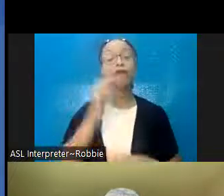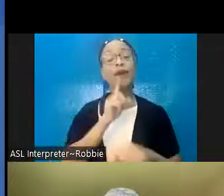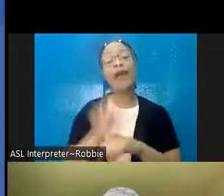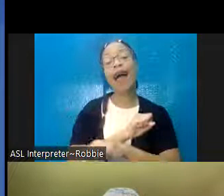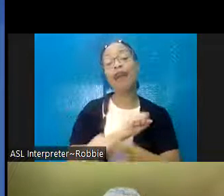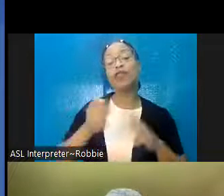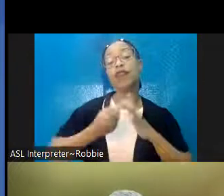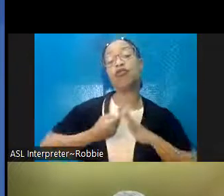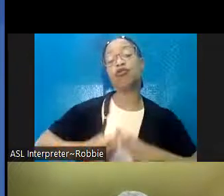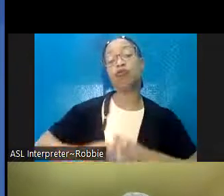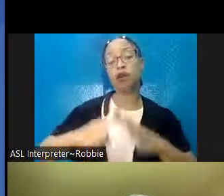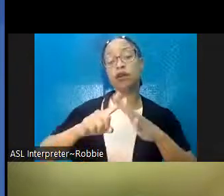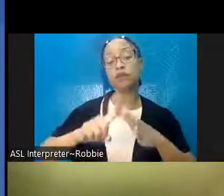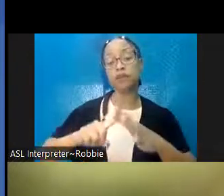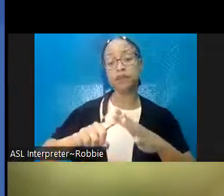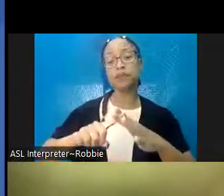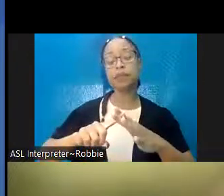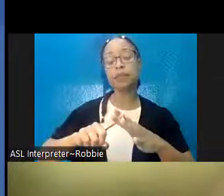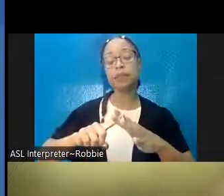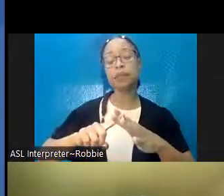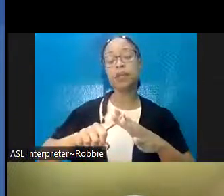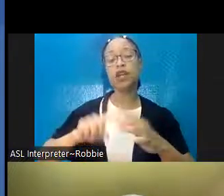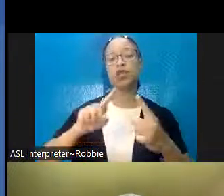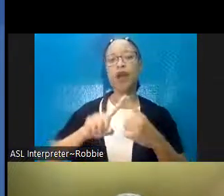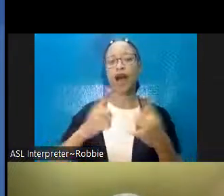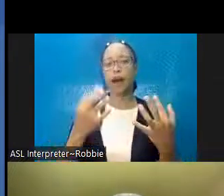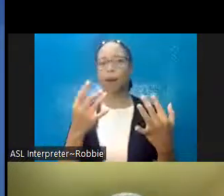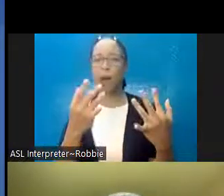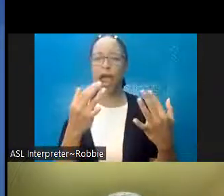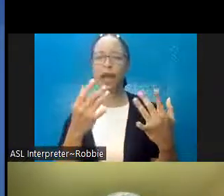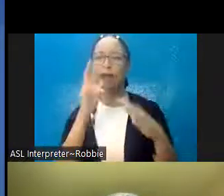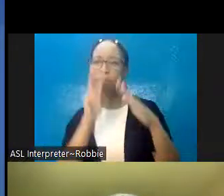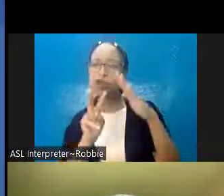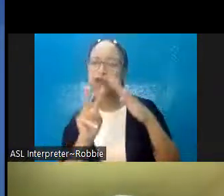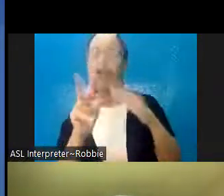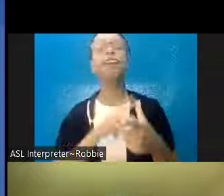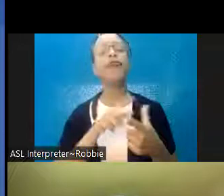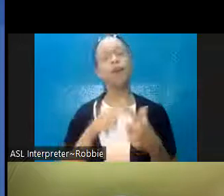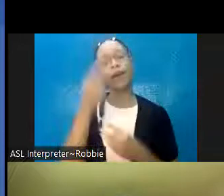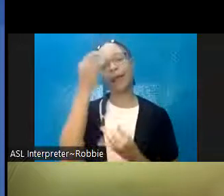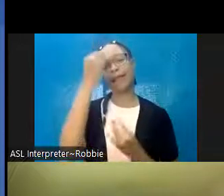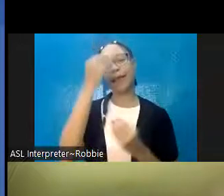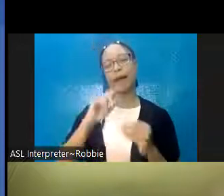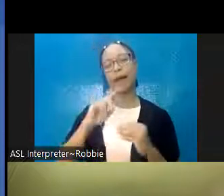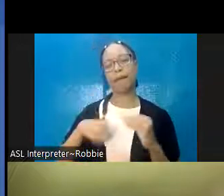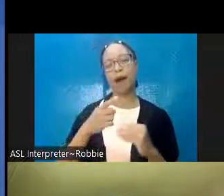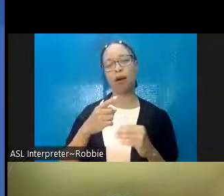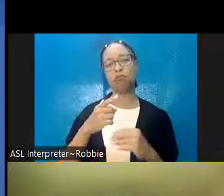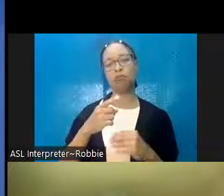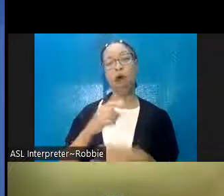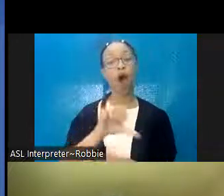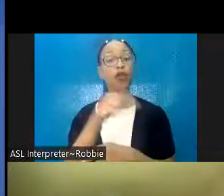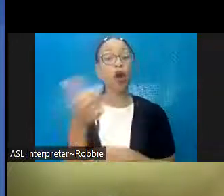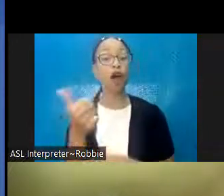begin to anticipate, we can actually then think about, are there other levered points